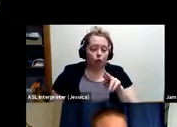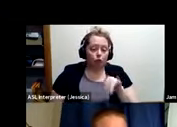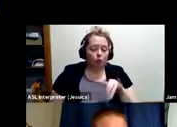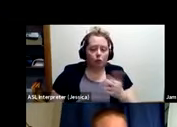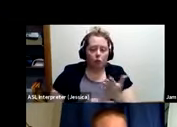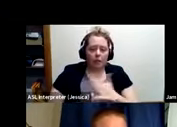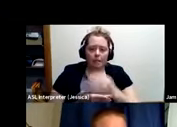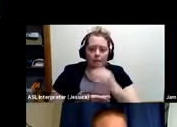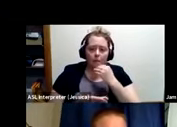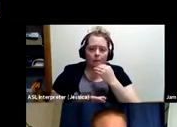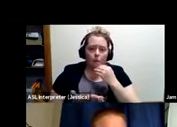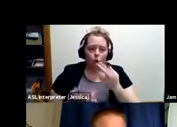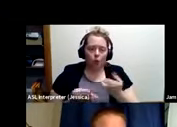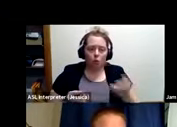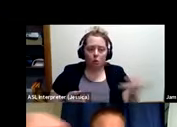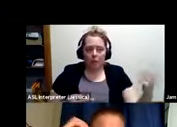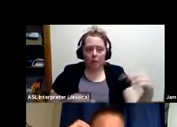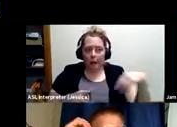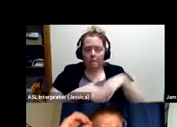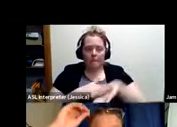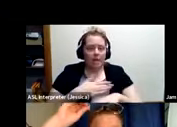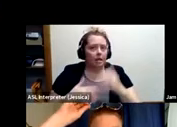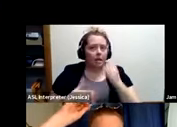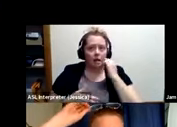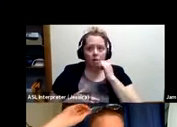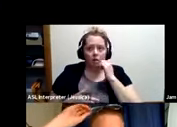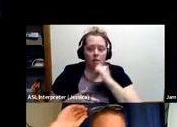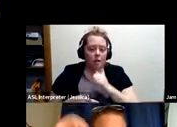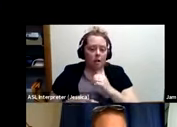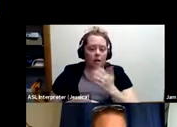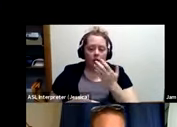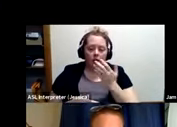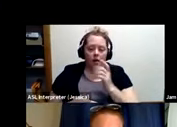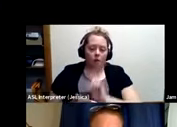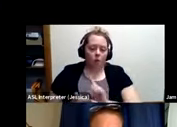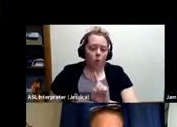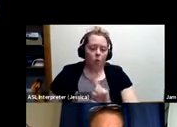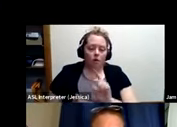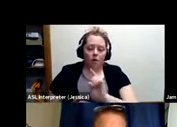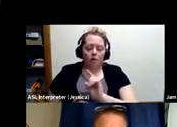any day of the week, you know, when we're open from 1 to 8. And we're still doing that now.